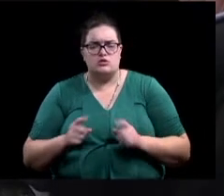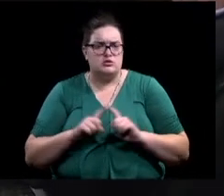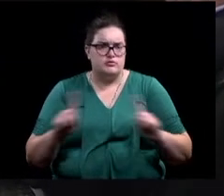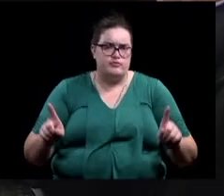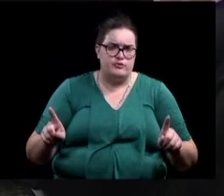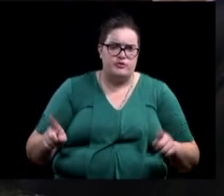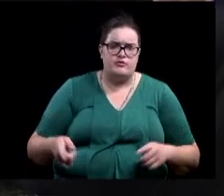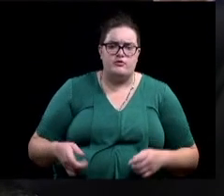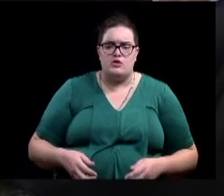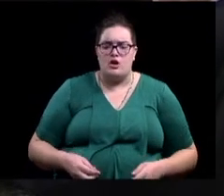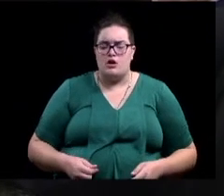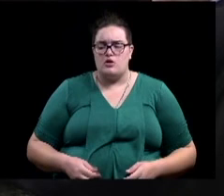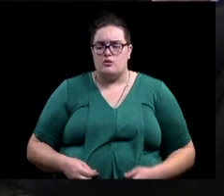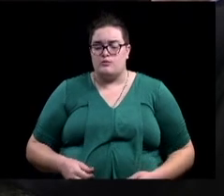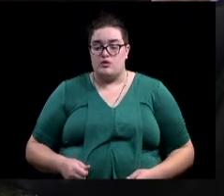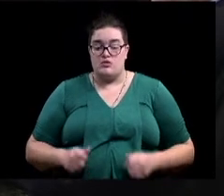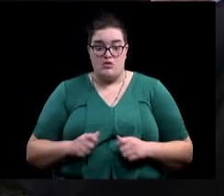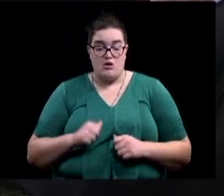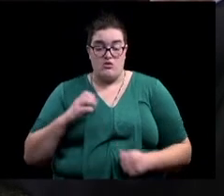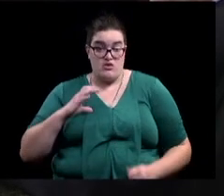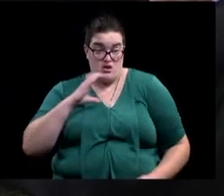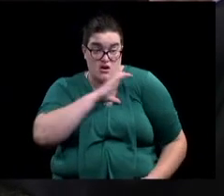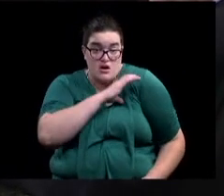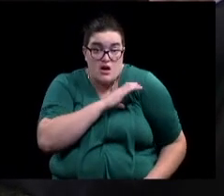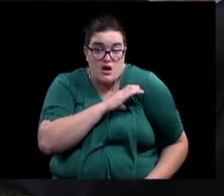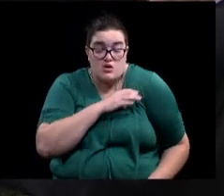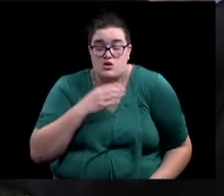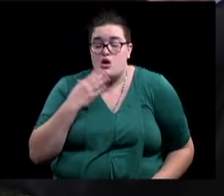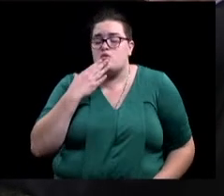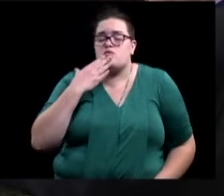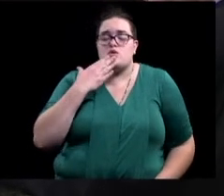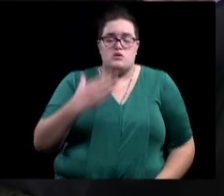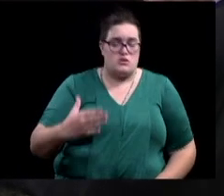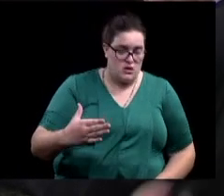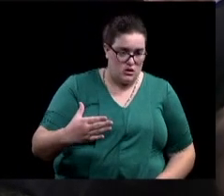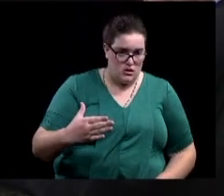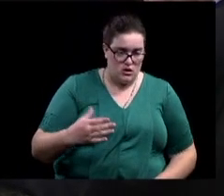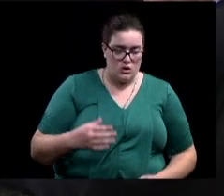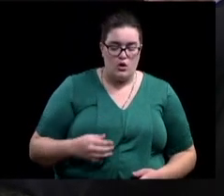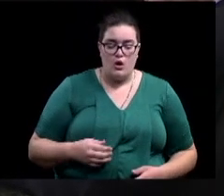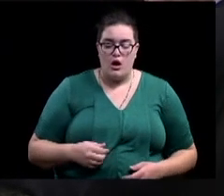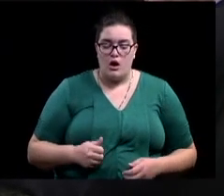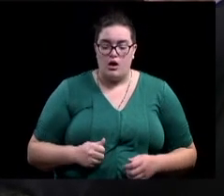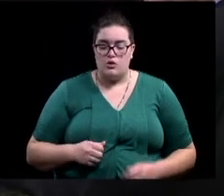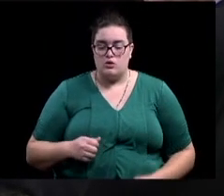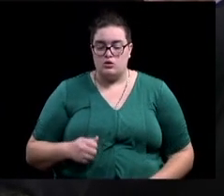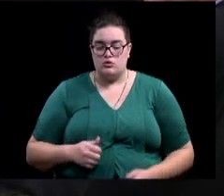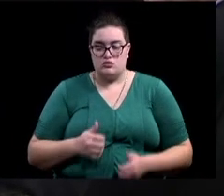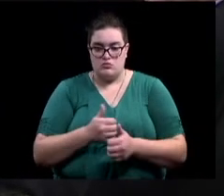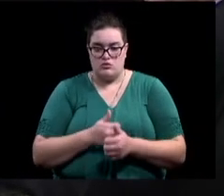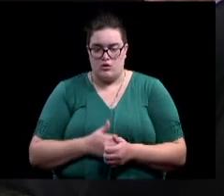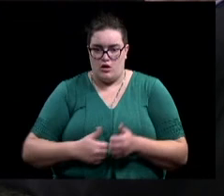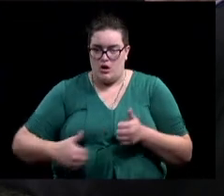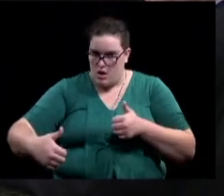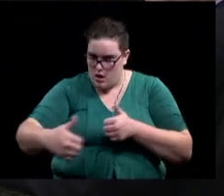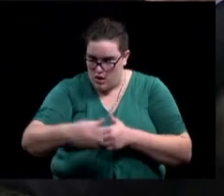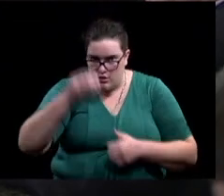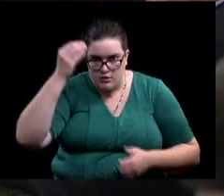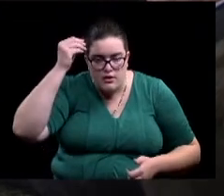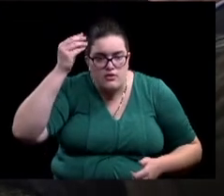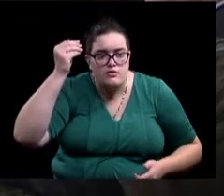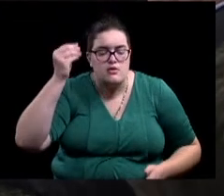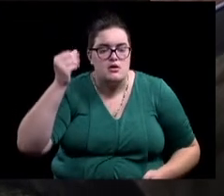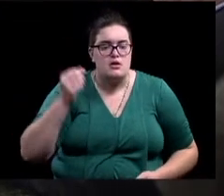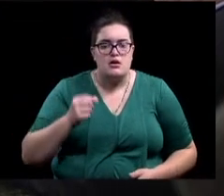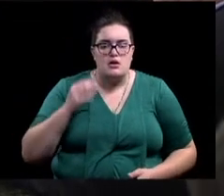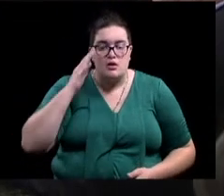that our management were forward-thinking enough to recognize the value of body-worn camera systems. I think it has been